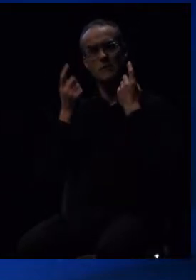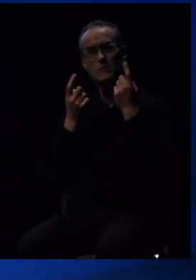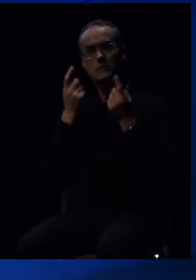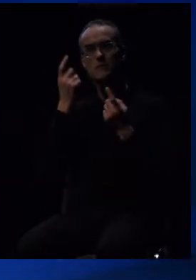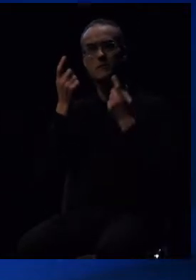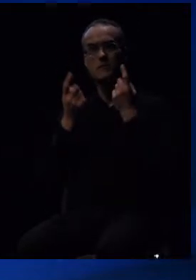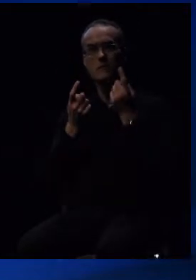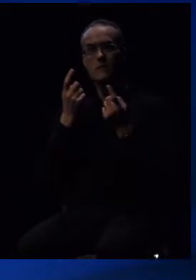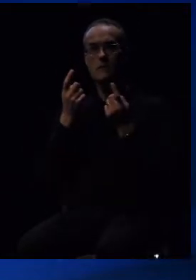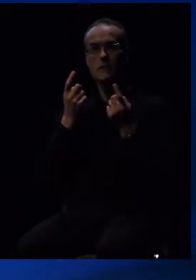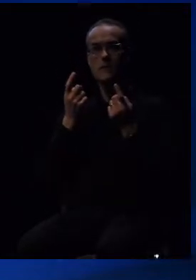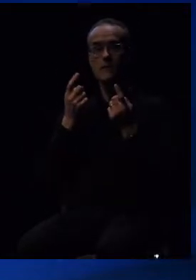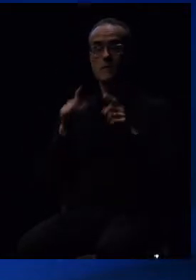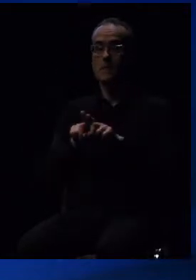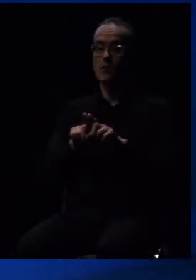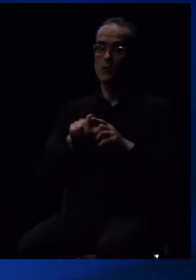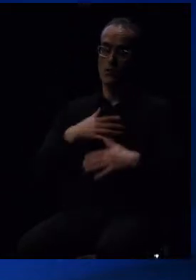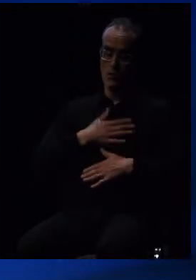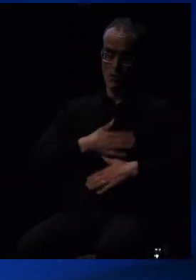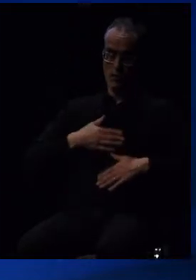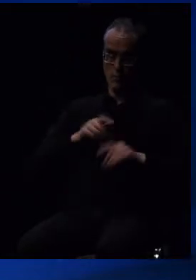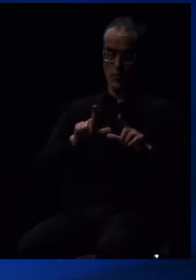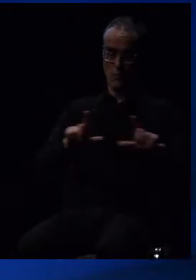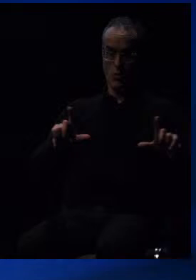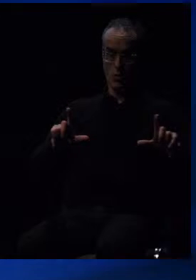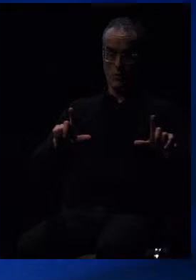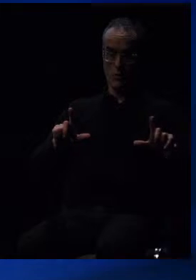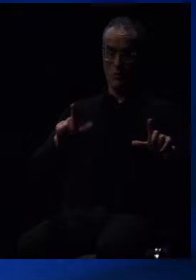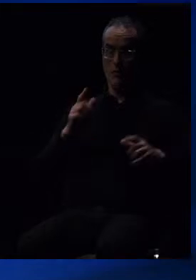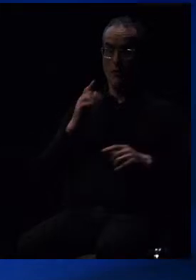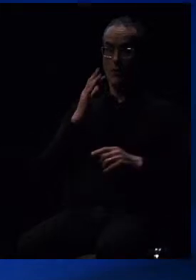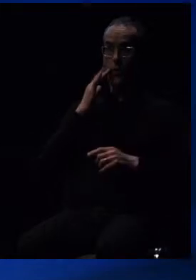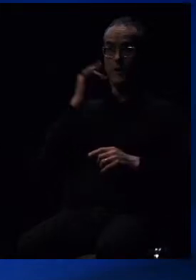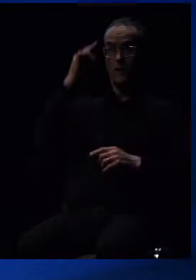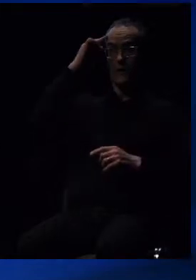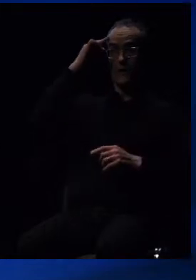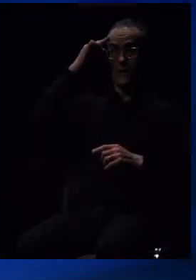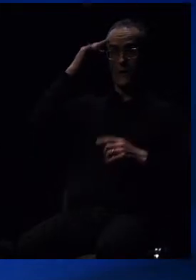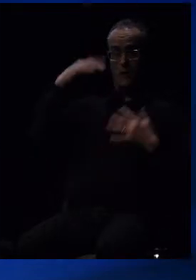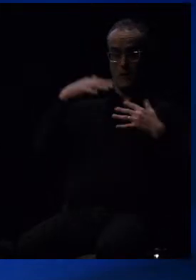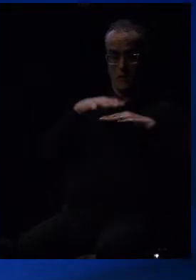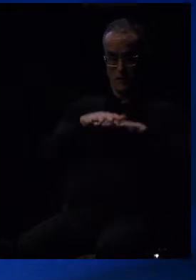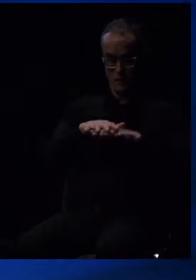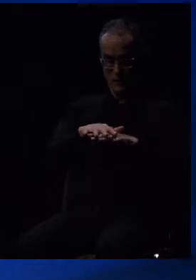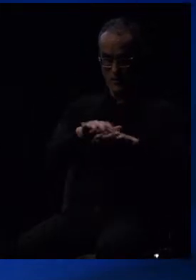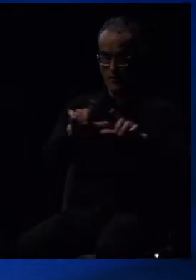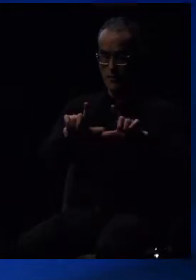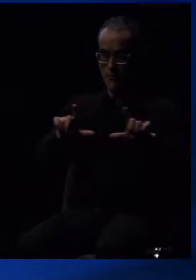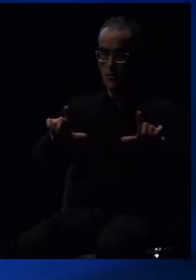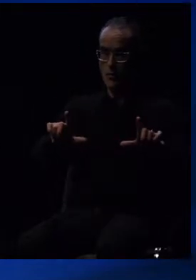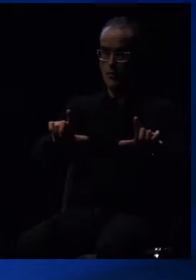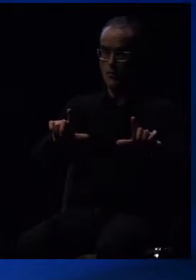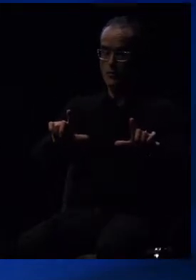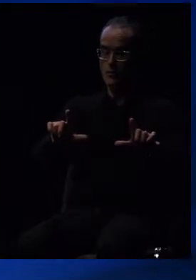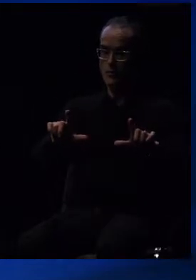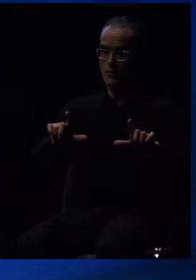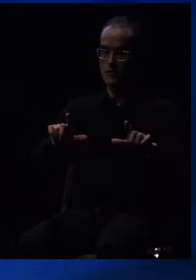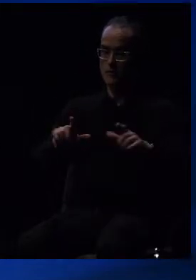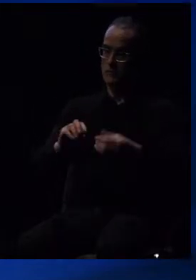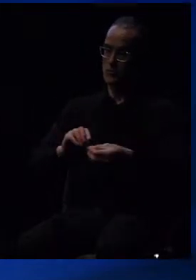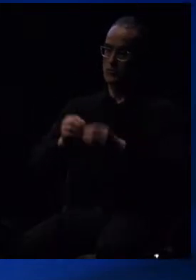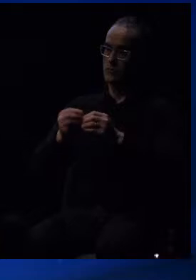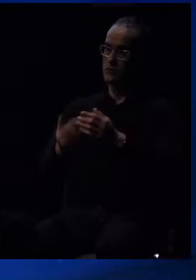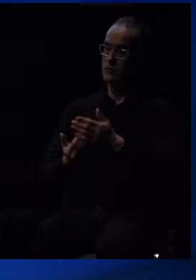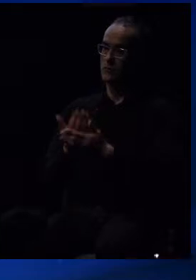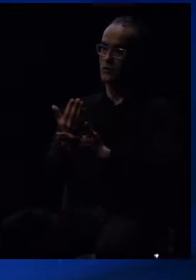when they come together, it could create something new as well. And it's nice to adapt to that. And I like that more and more technical tools